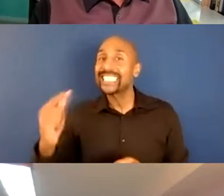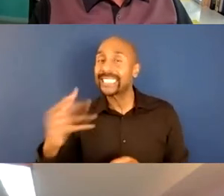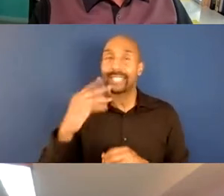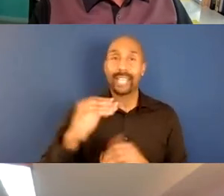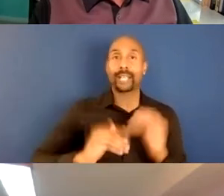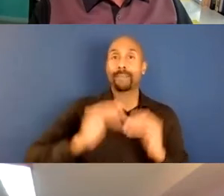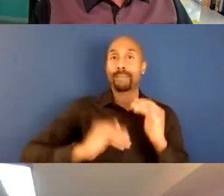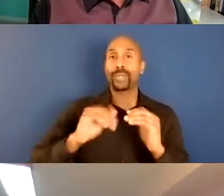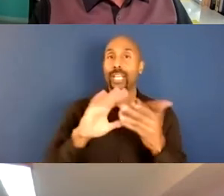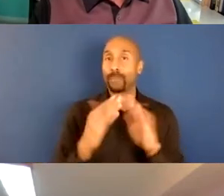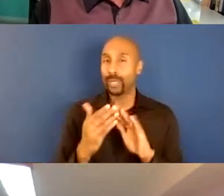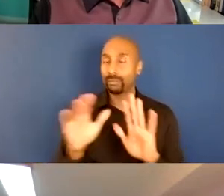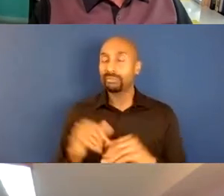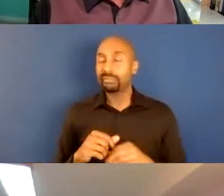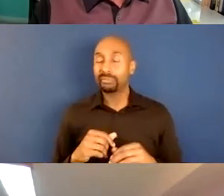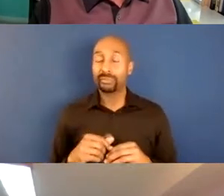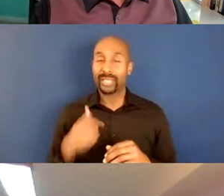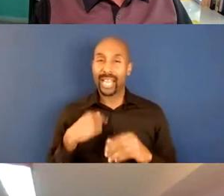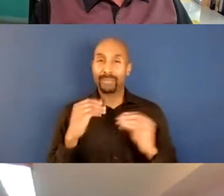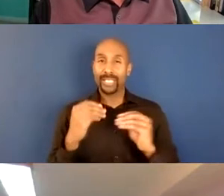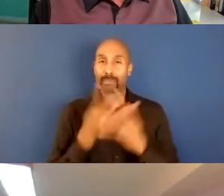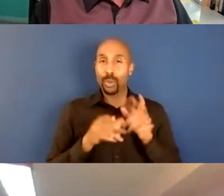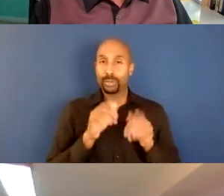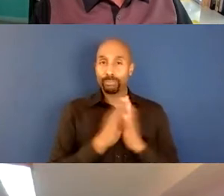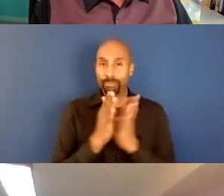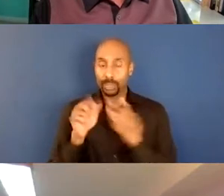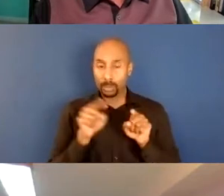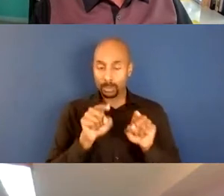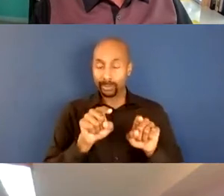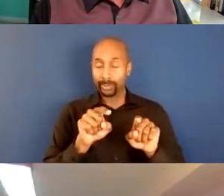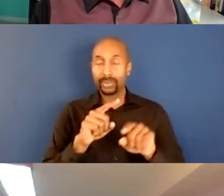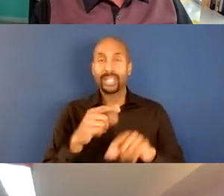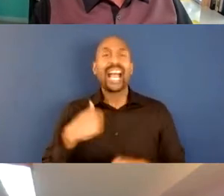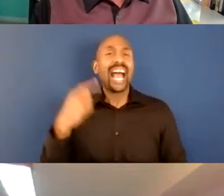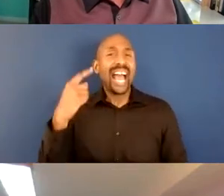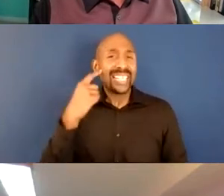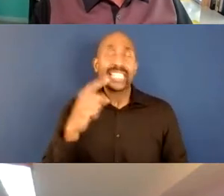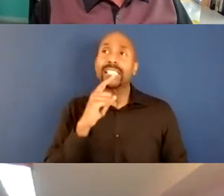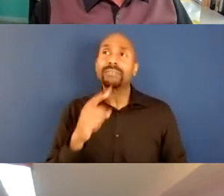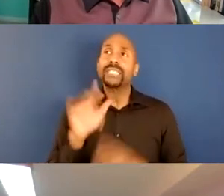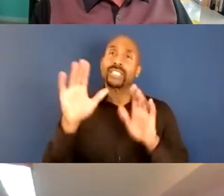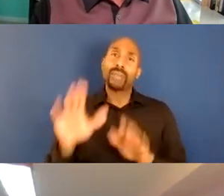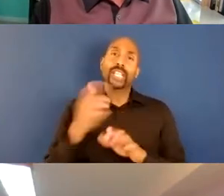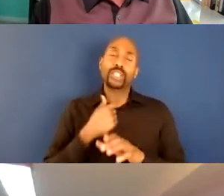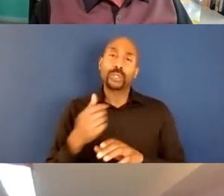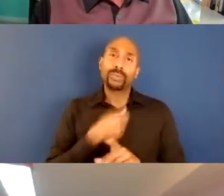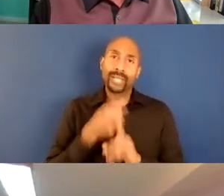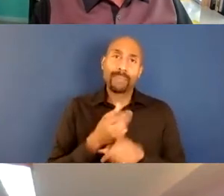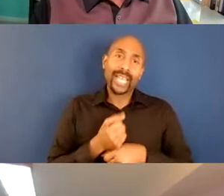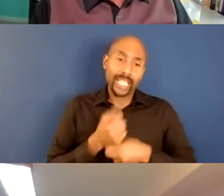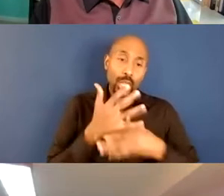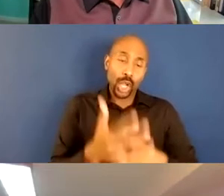that it's great to cross disciplines, and not just in ways